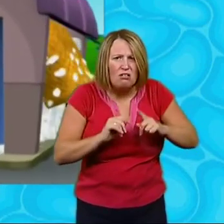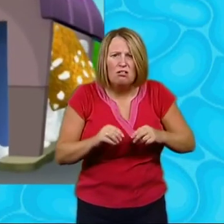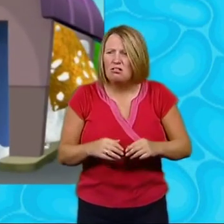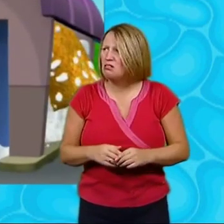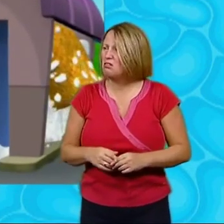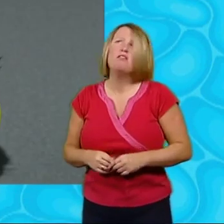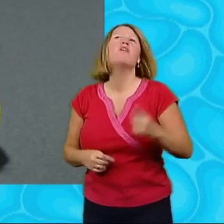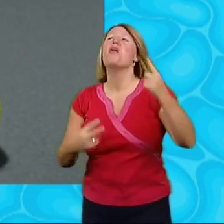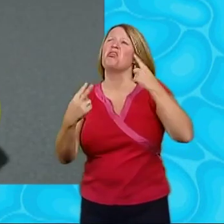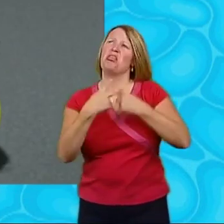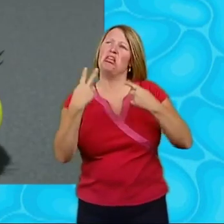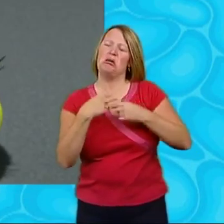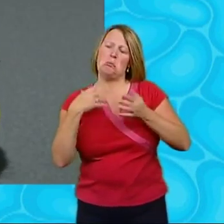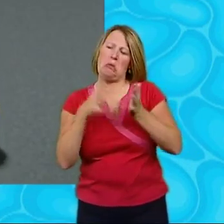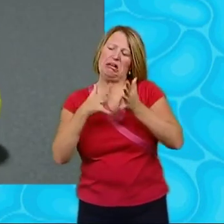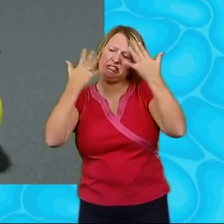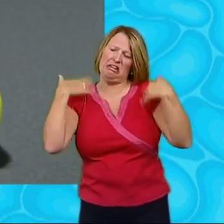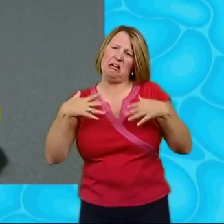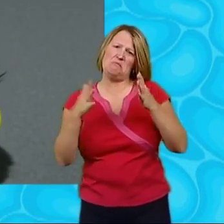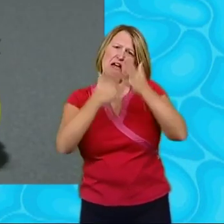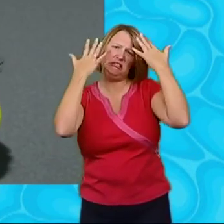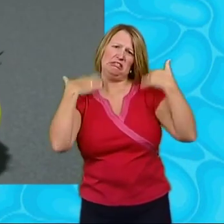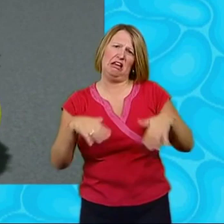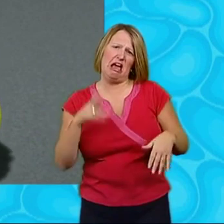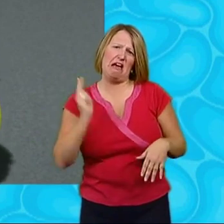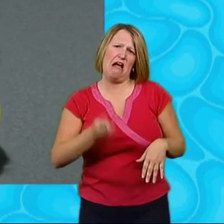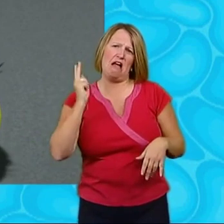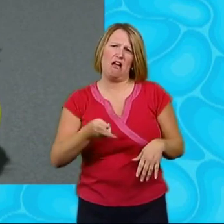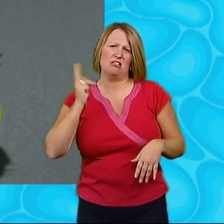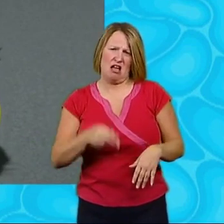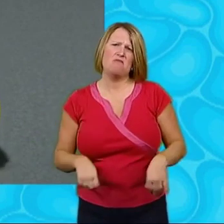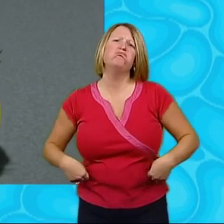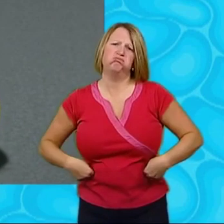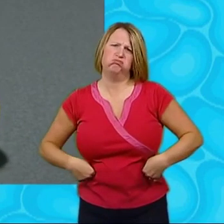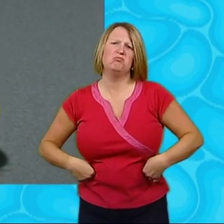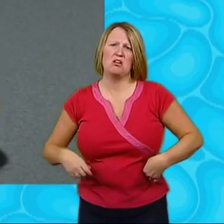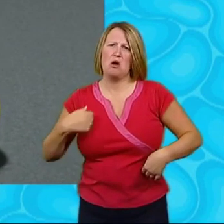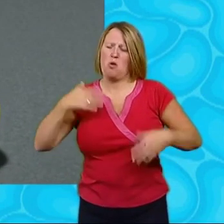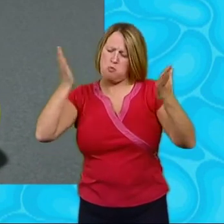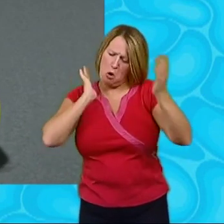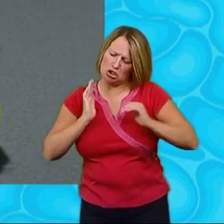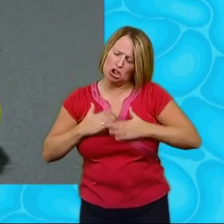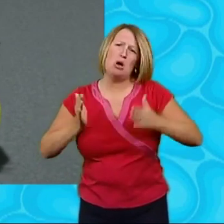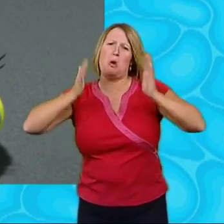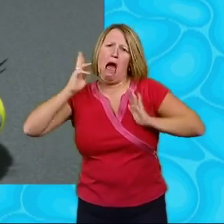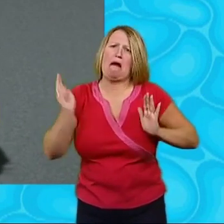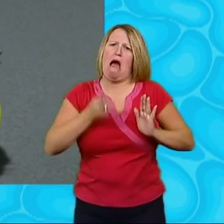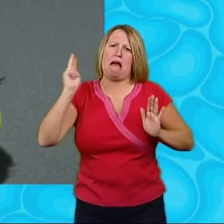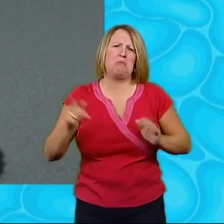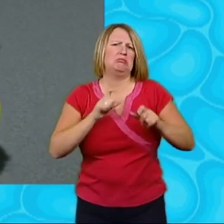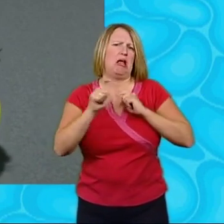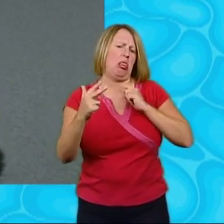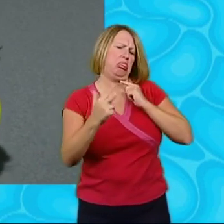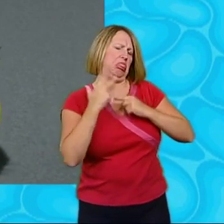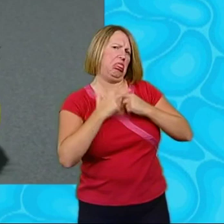that nickname again. Oh, Suds. No matter how many washes I have, one little speck of mud, my friends call me Messy Jessie again.